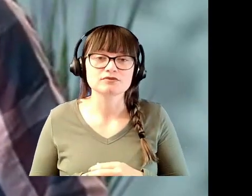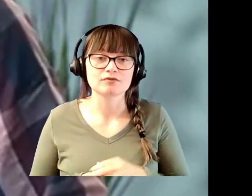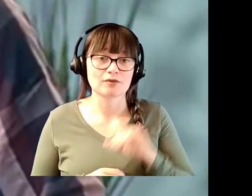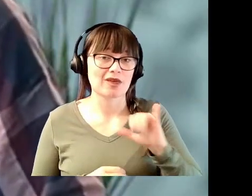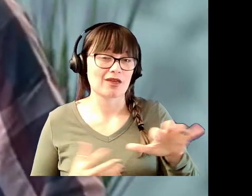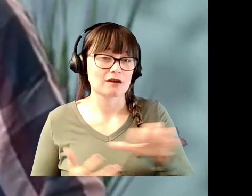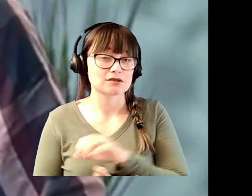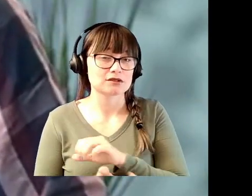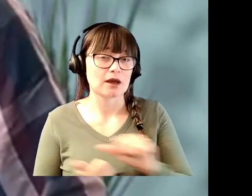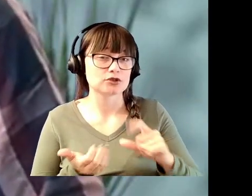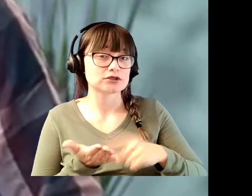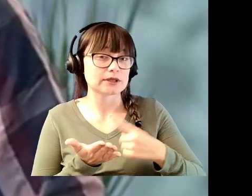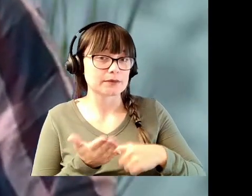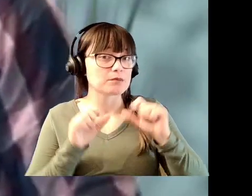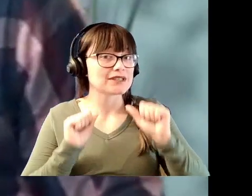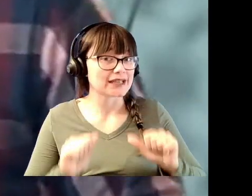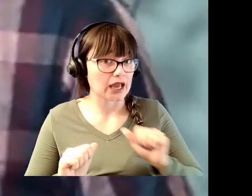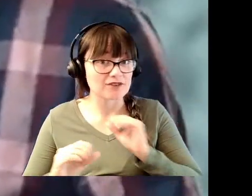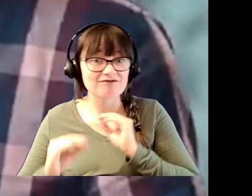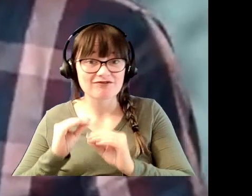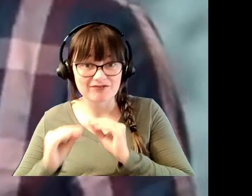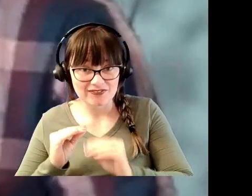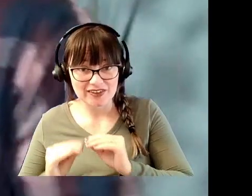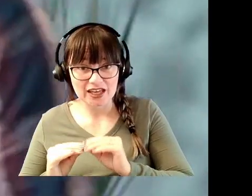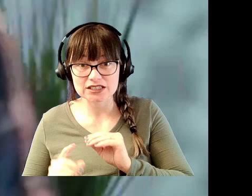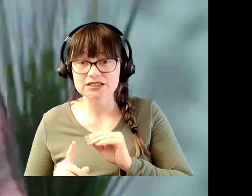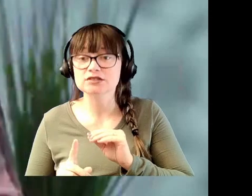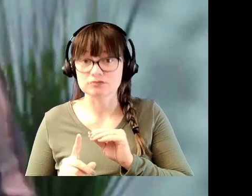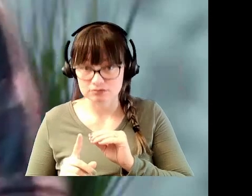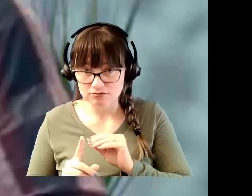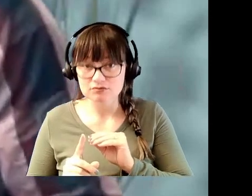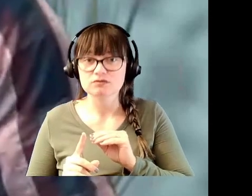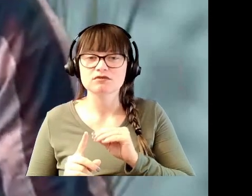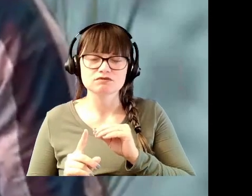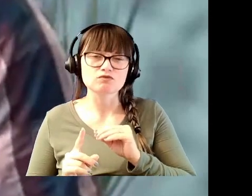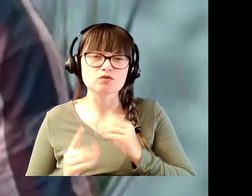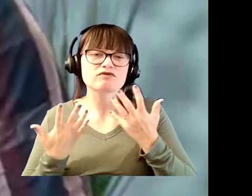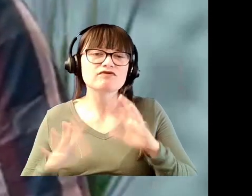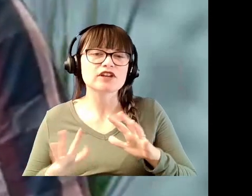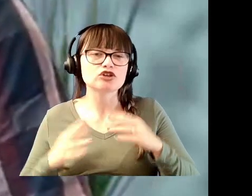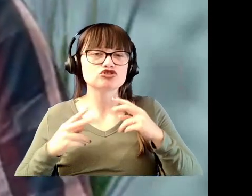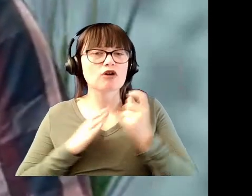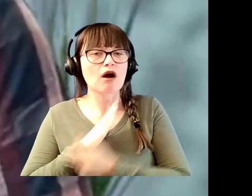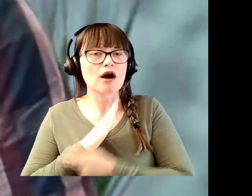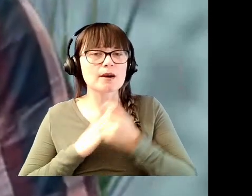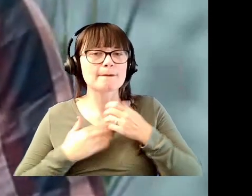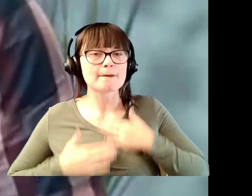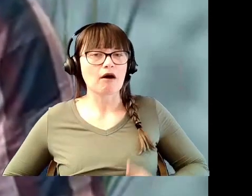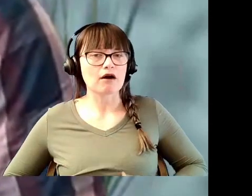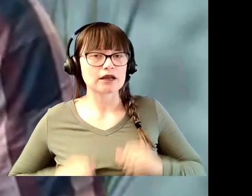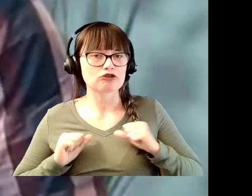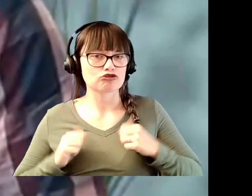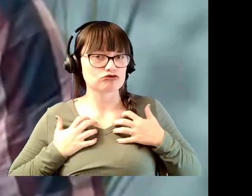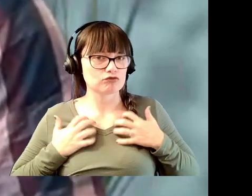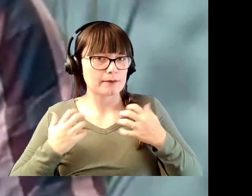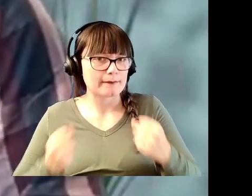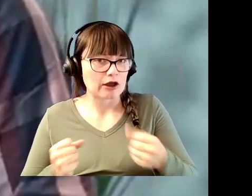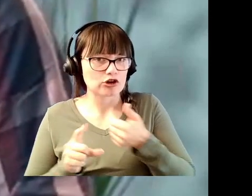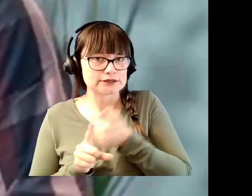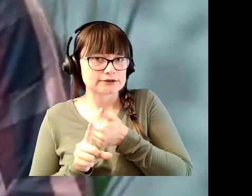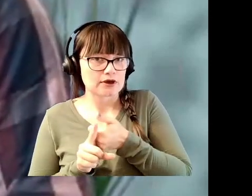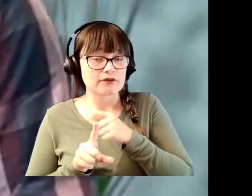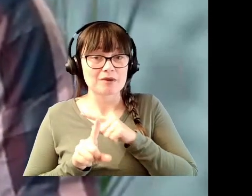can sometimes be fixed and caught. They're going to be caught and fixed by the body. The body has repair mechanisms, but